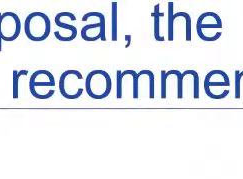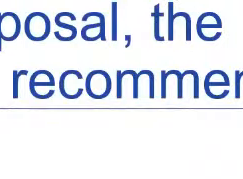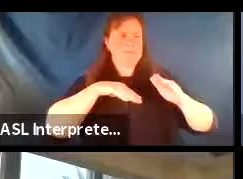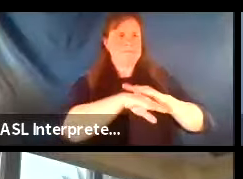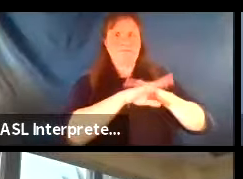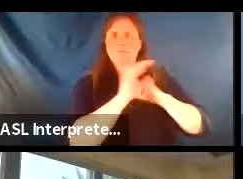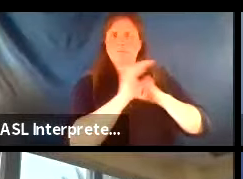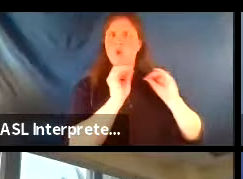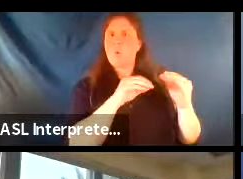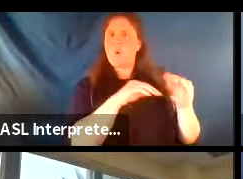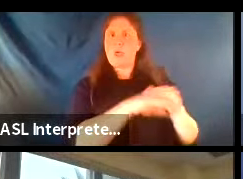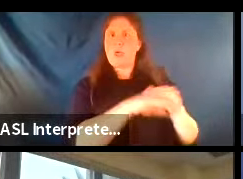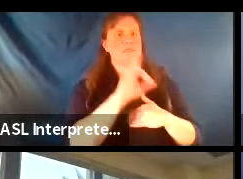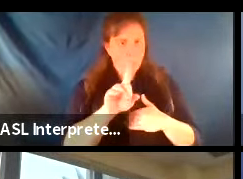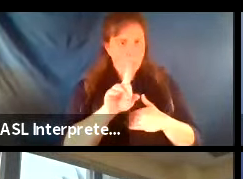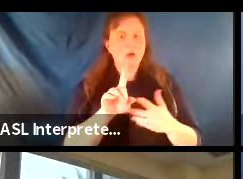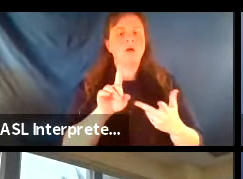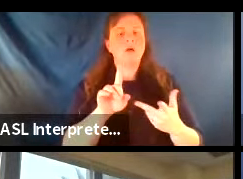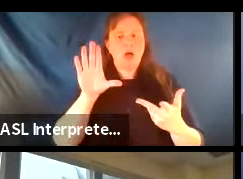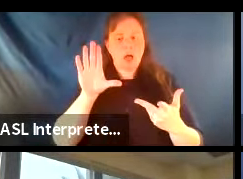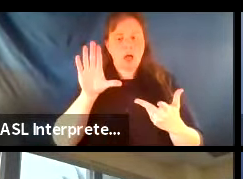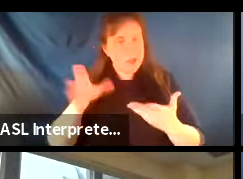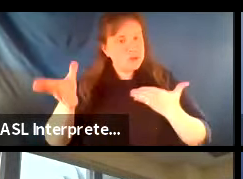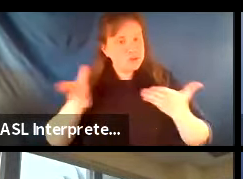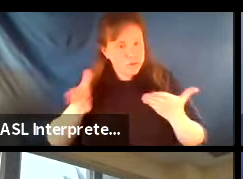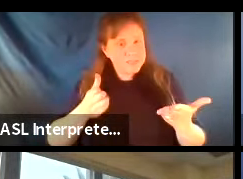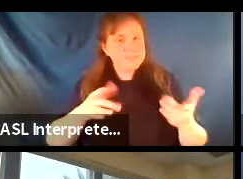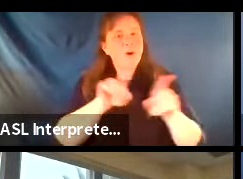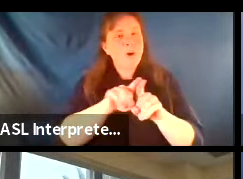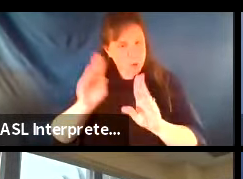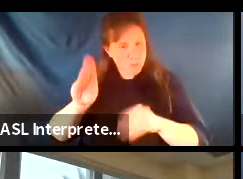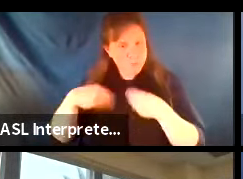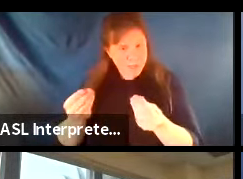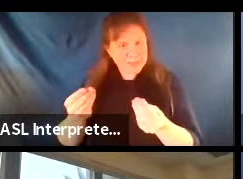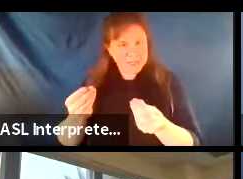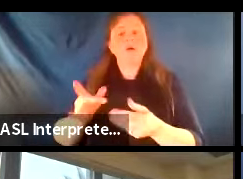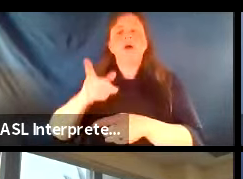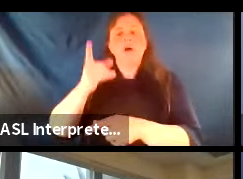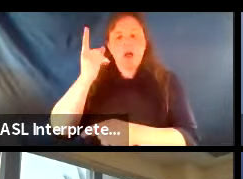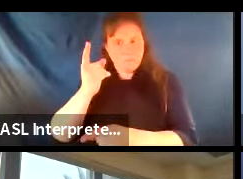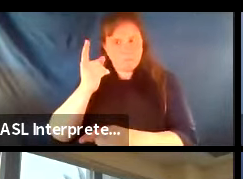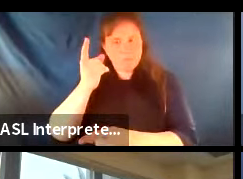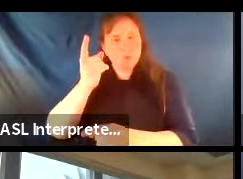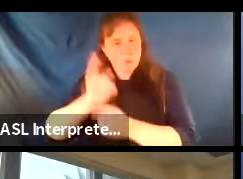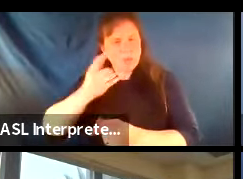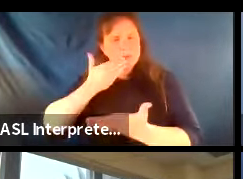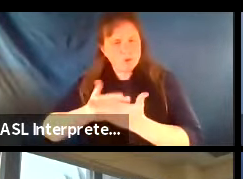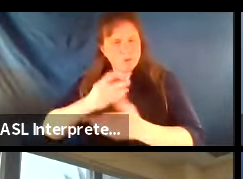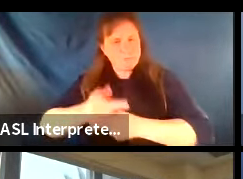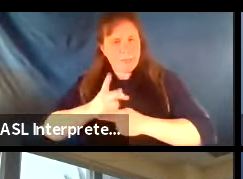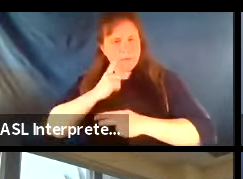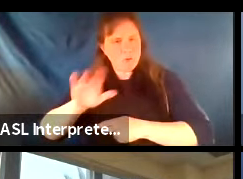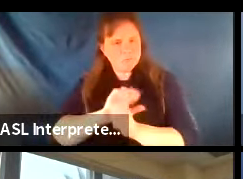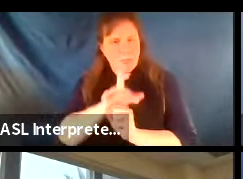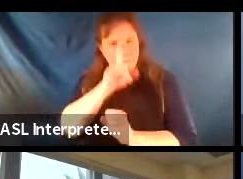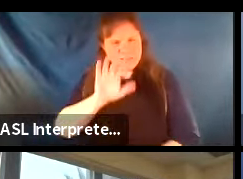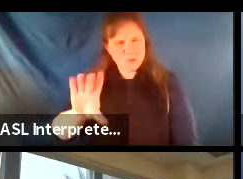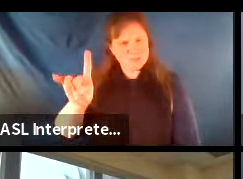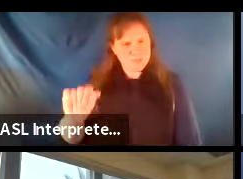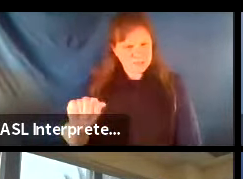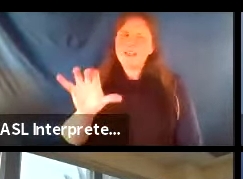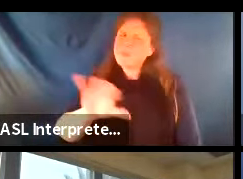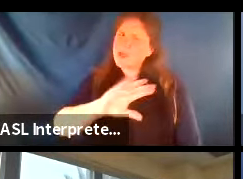providing adequate and timely COVID care would be particularly challenging as a result of the individual's disability. So those were some things that are being discussed